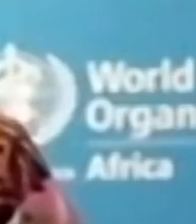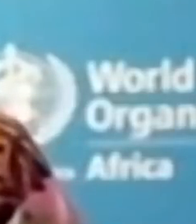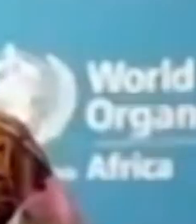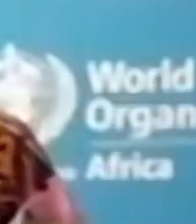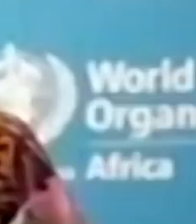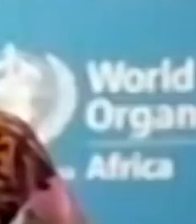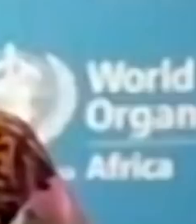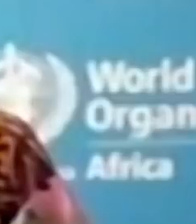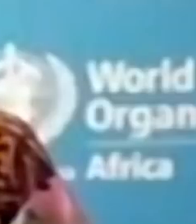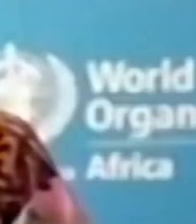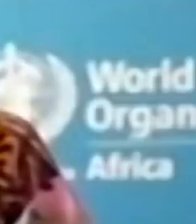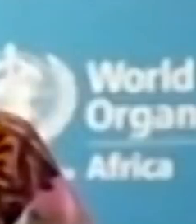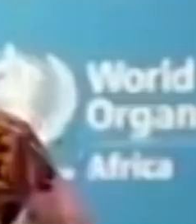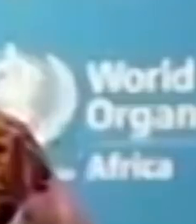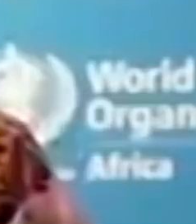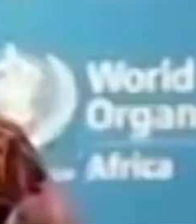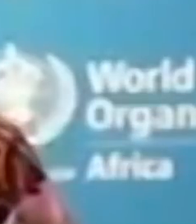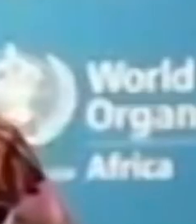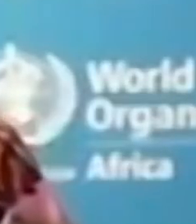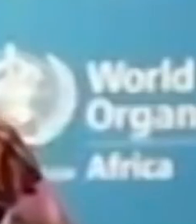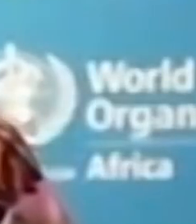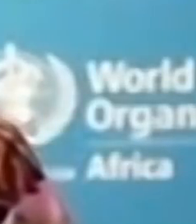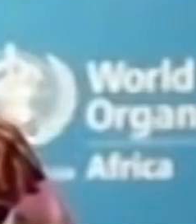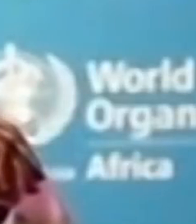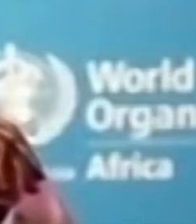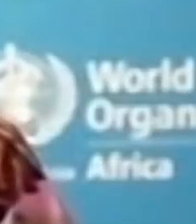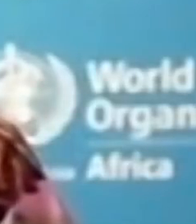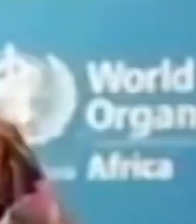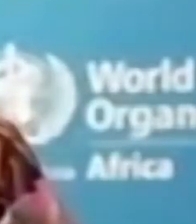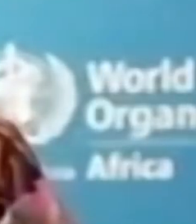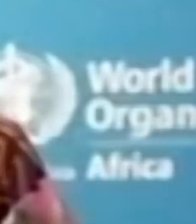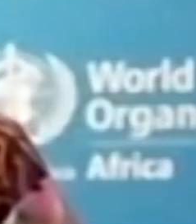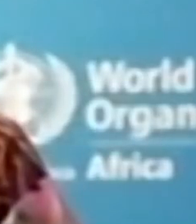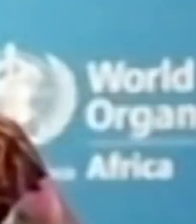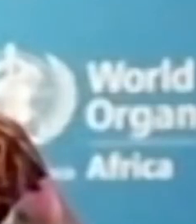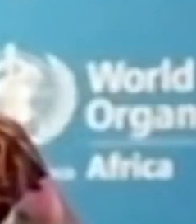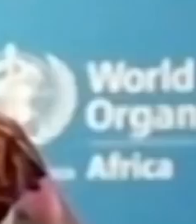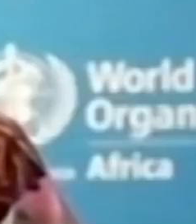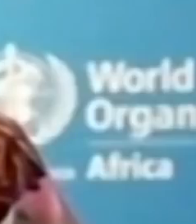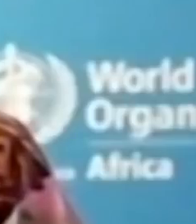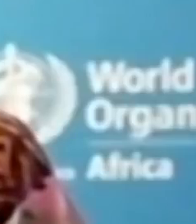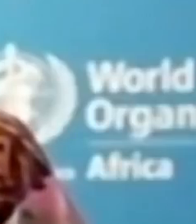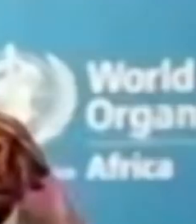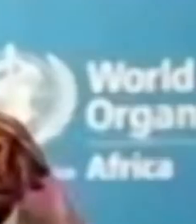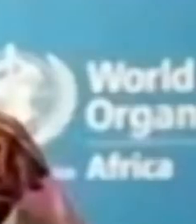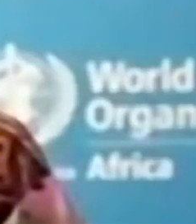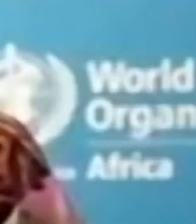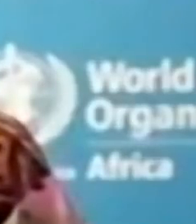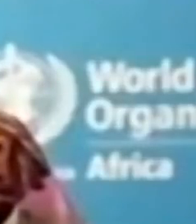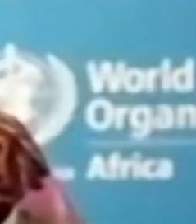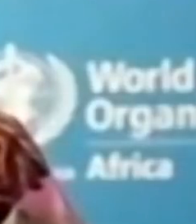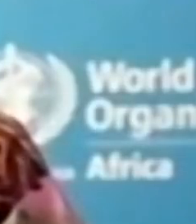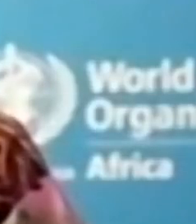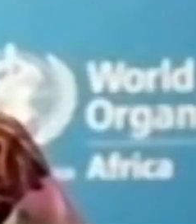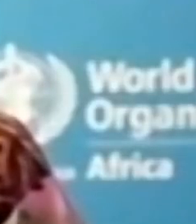Africa, 34,610 cases. We are seeing case fatality rate in